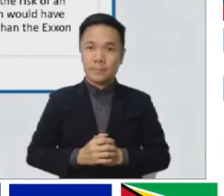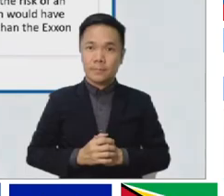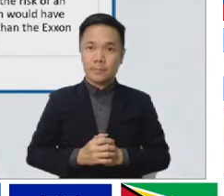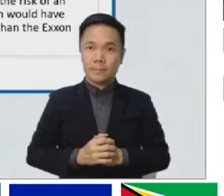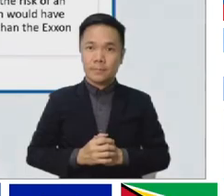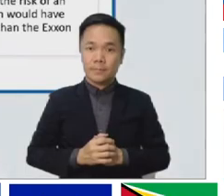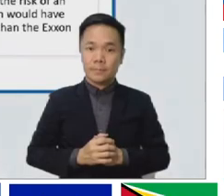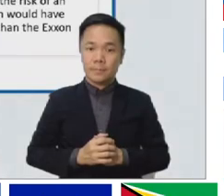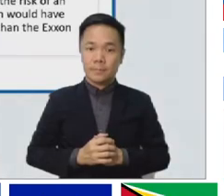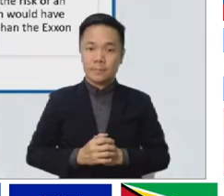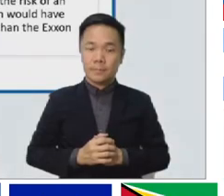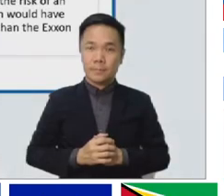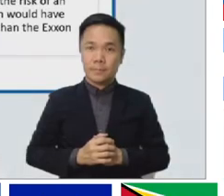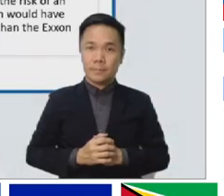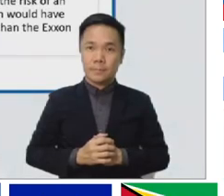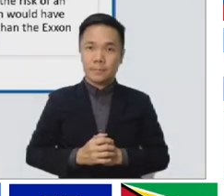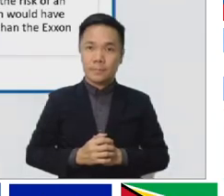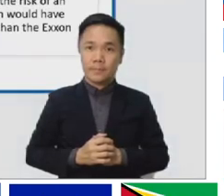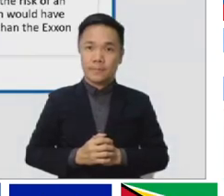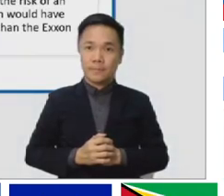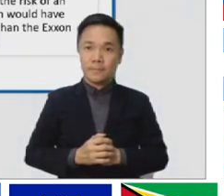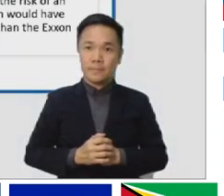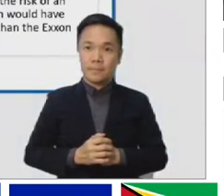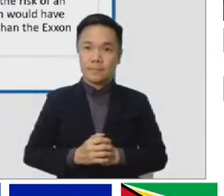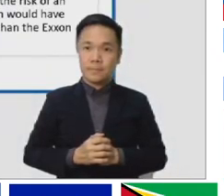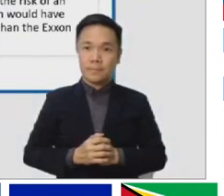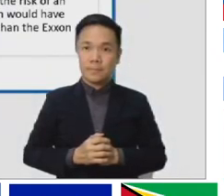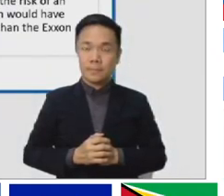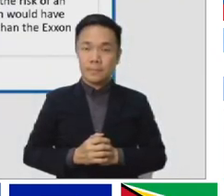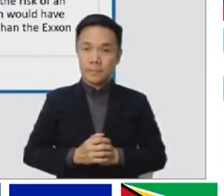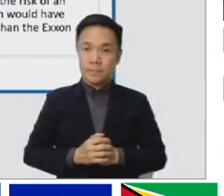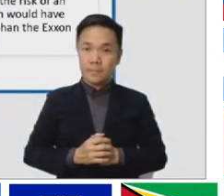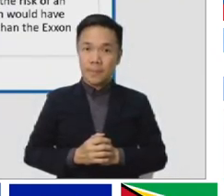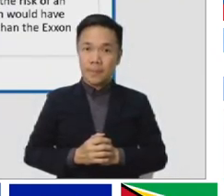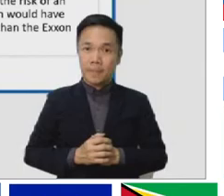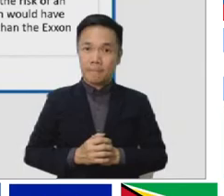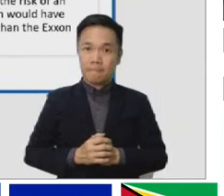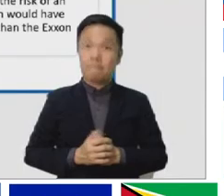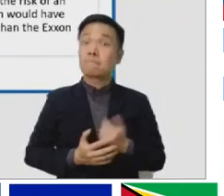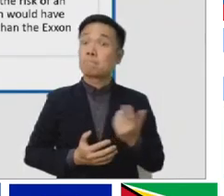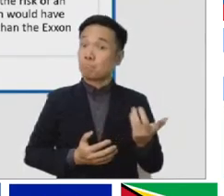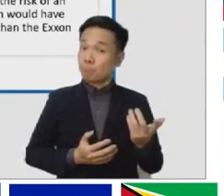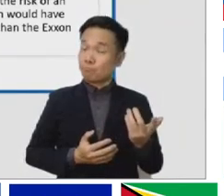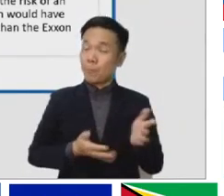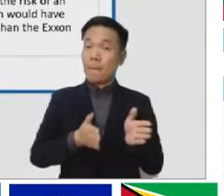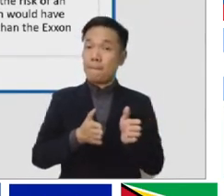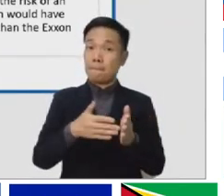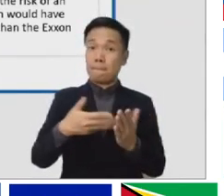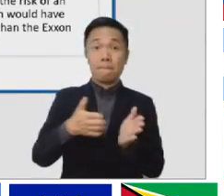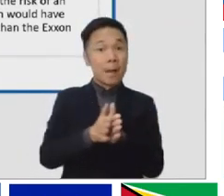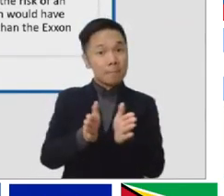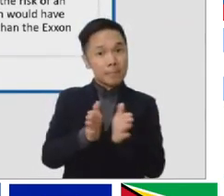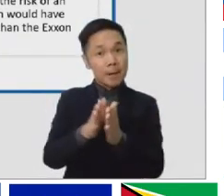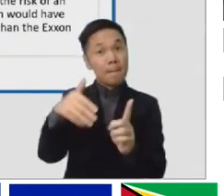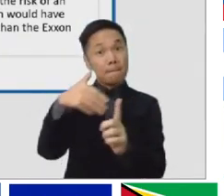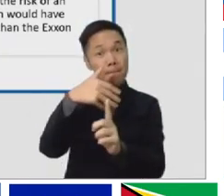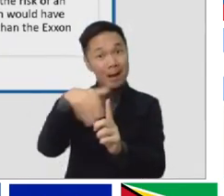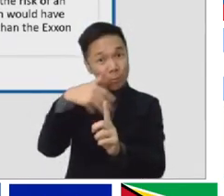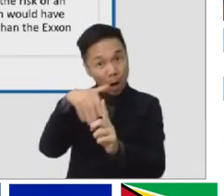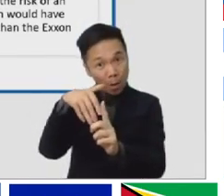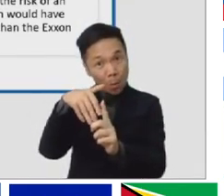So this gives you a little bit about what are some of the multi-country impacts and